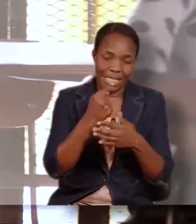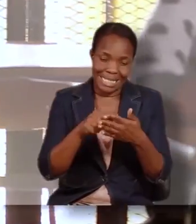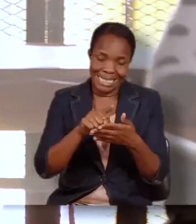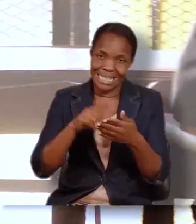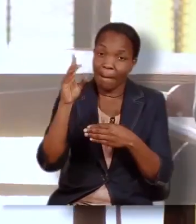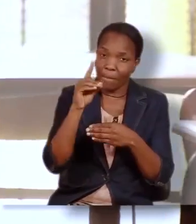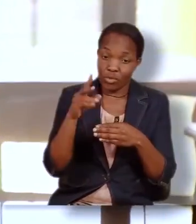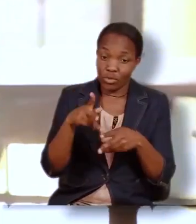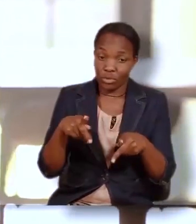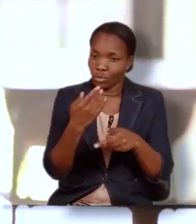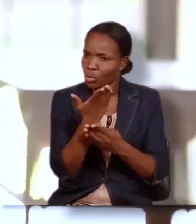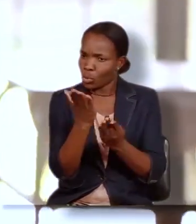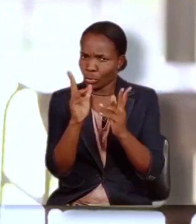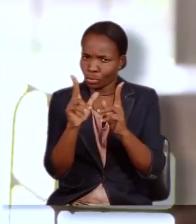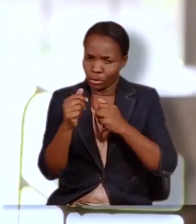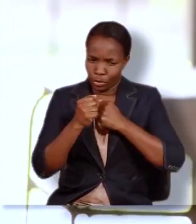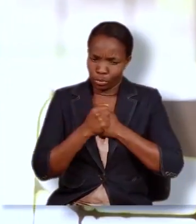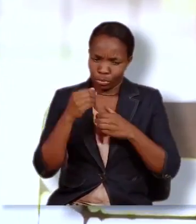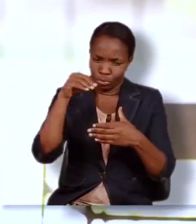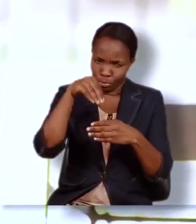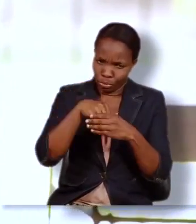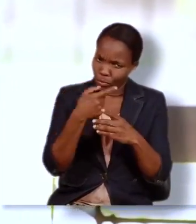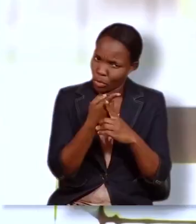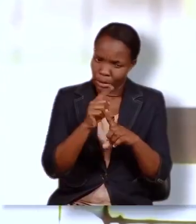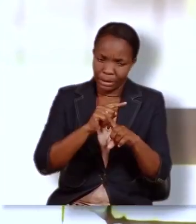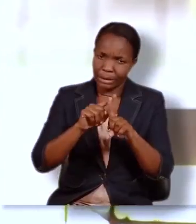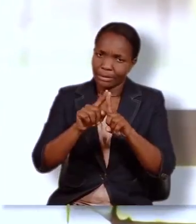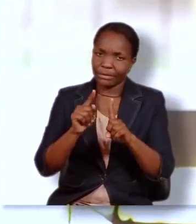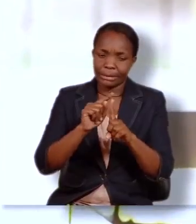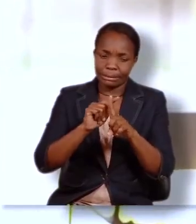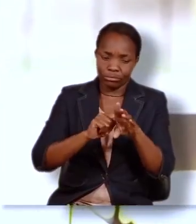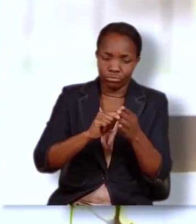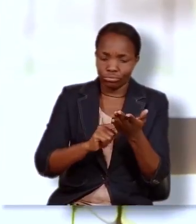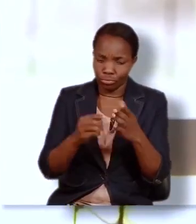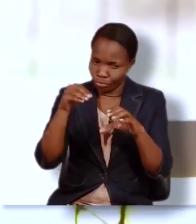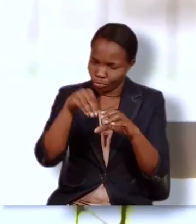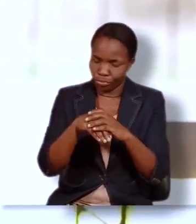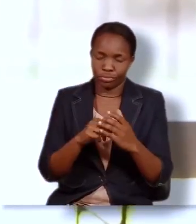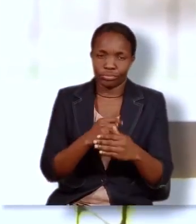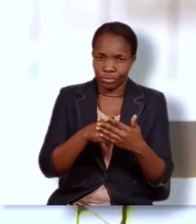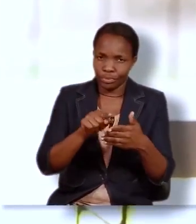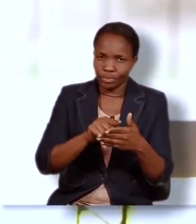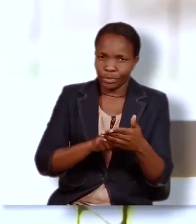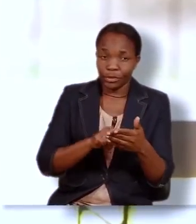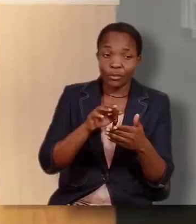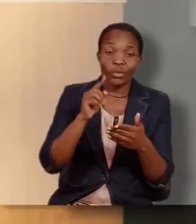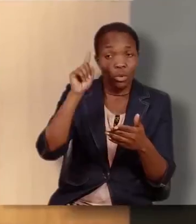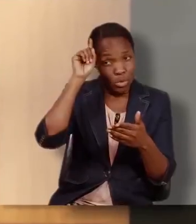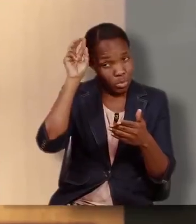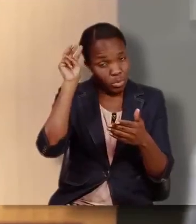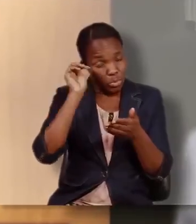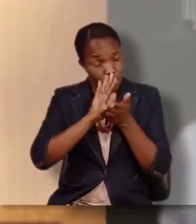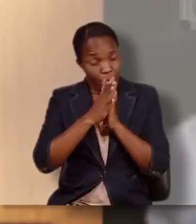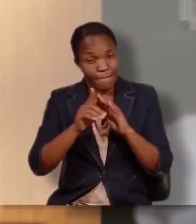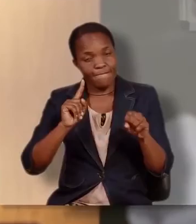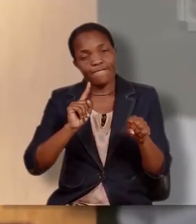all races. With that election, Nelson Mandela became the first black president of South Africa. And the